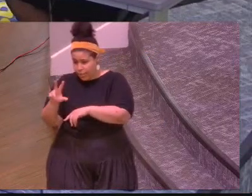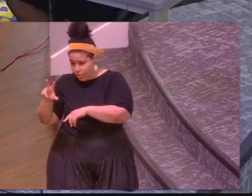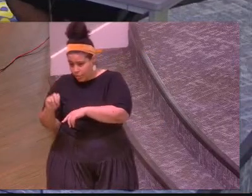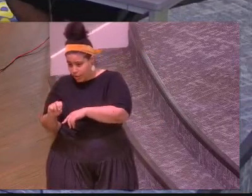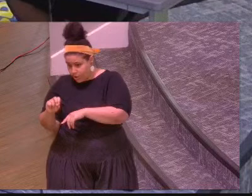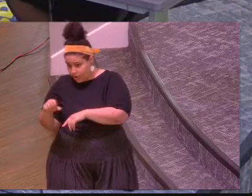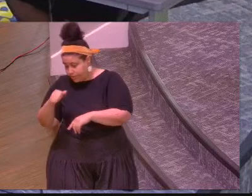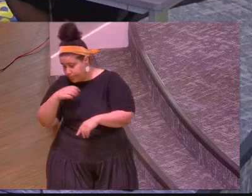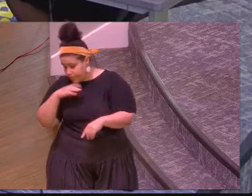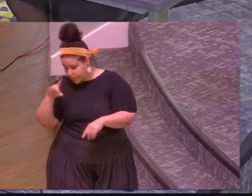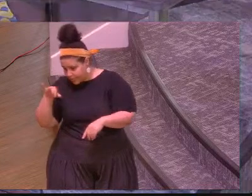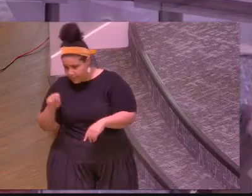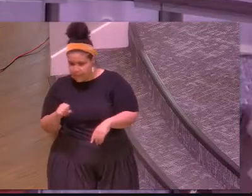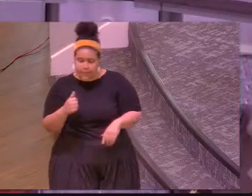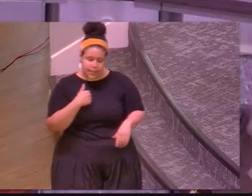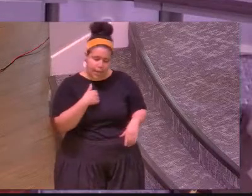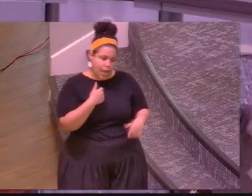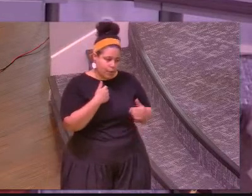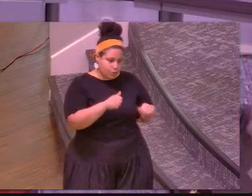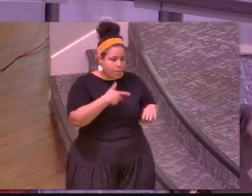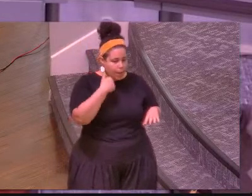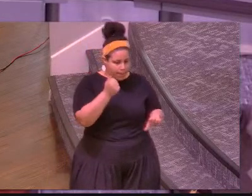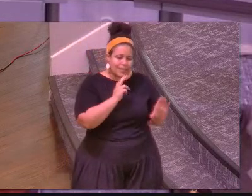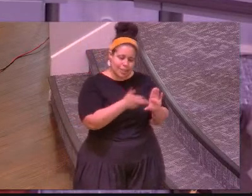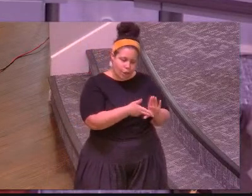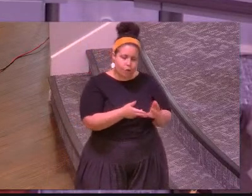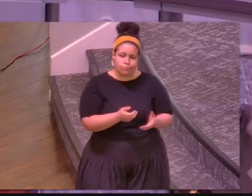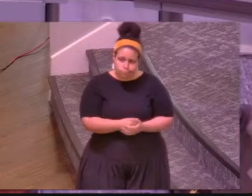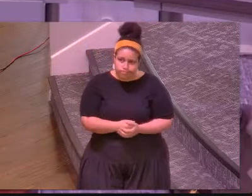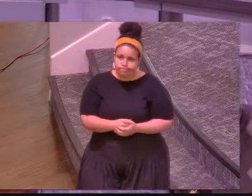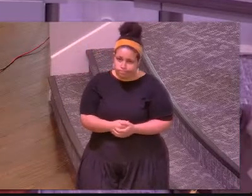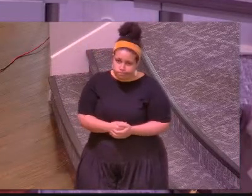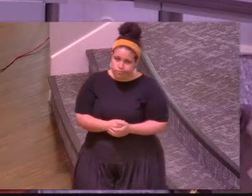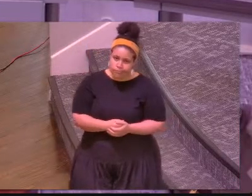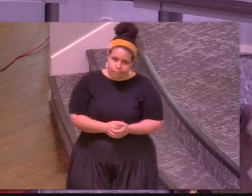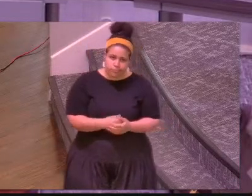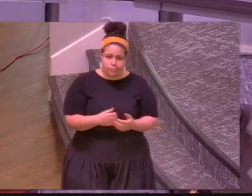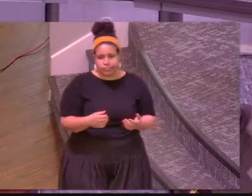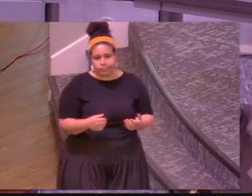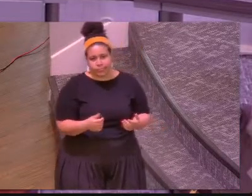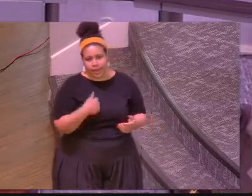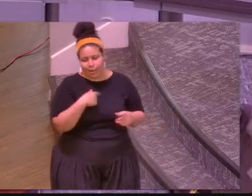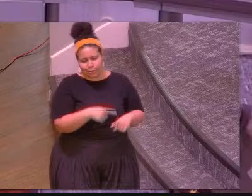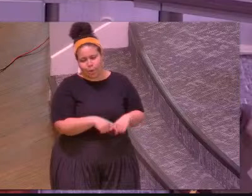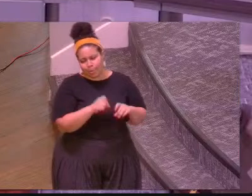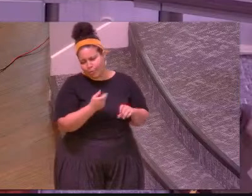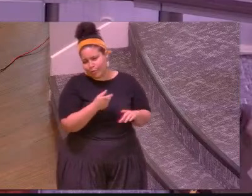Davis. I will totally do my best to be there since I'm on break for a couple of weeks.